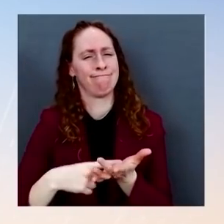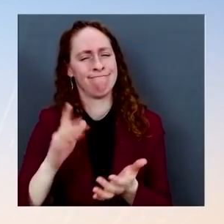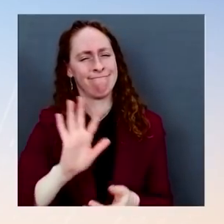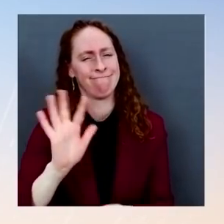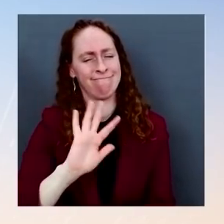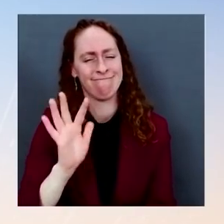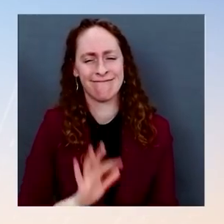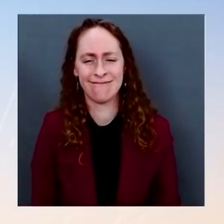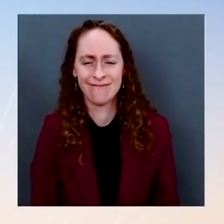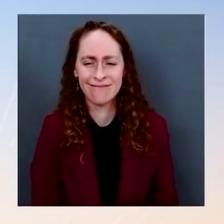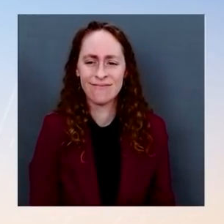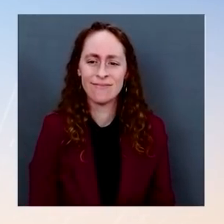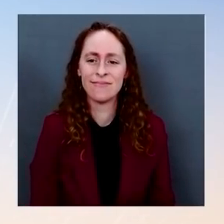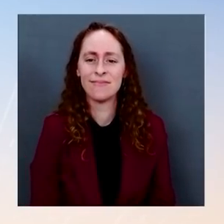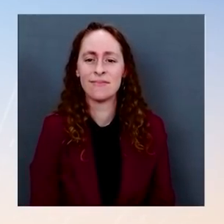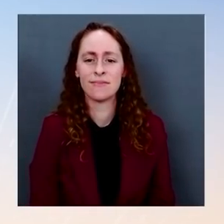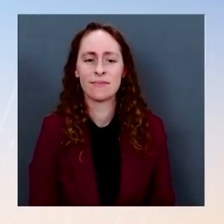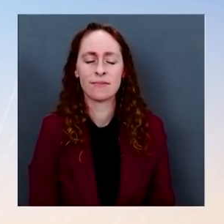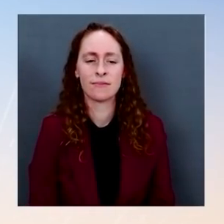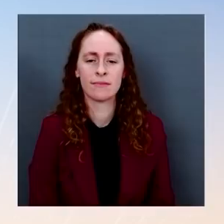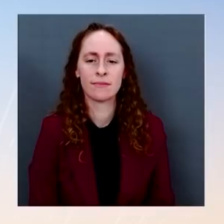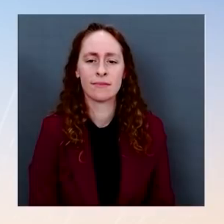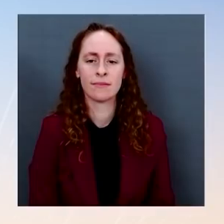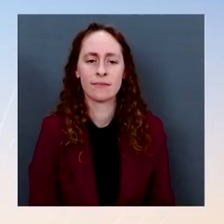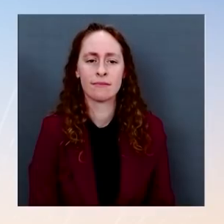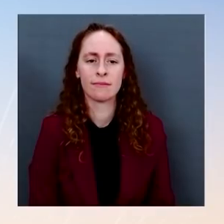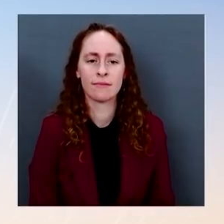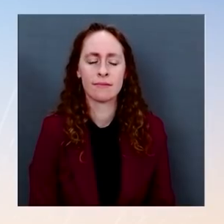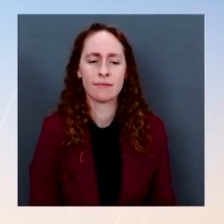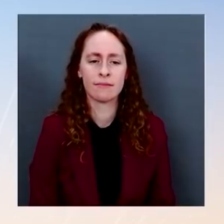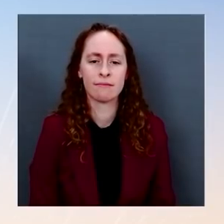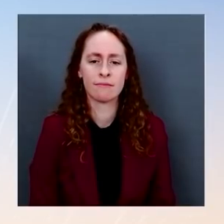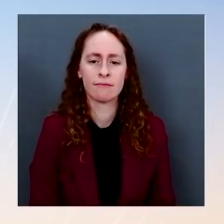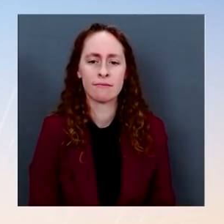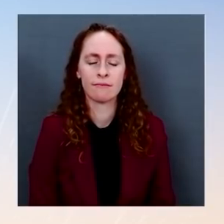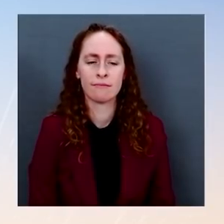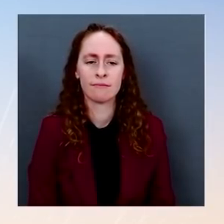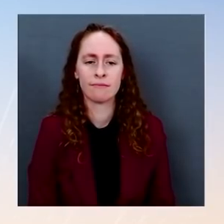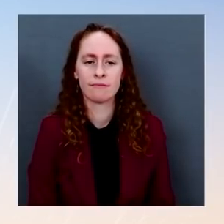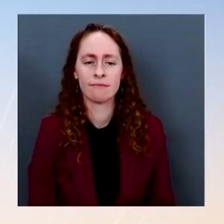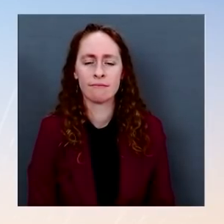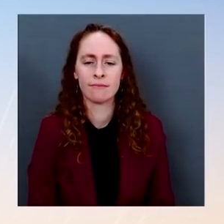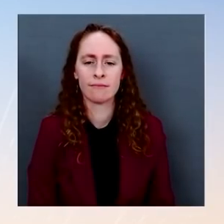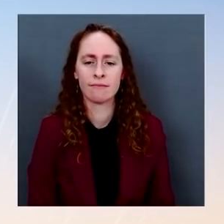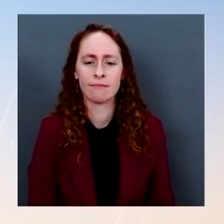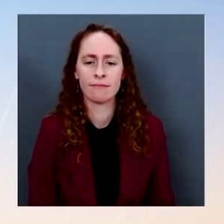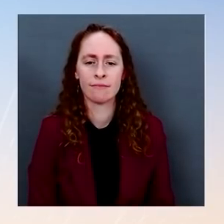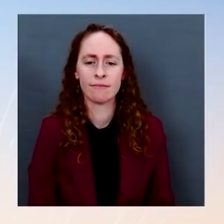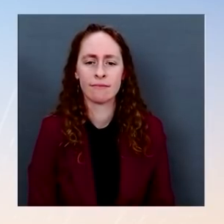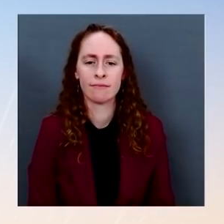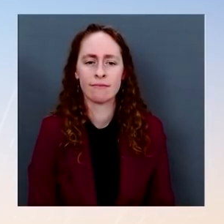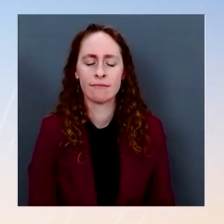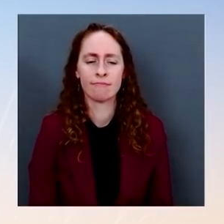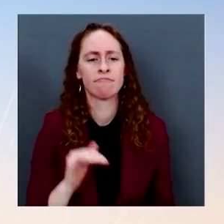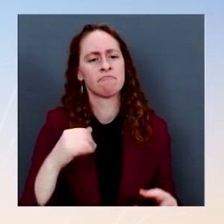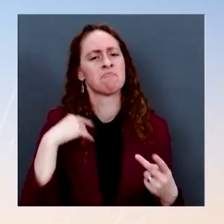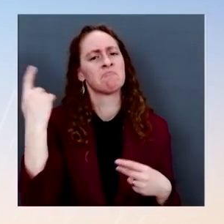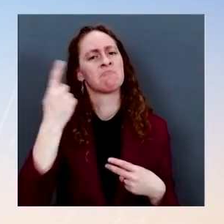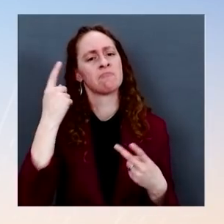President Zelensky has charged that the wealthiest man in Ukraine, Rinat